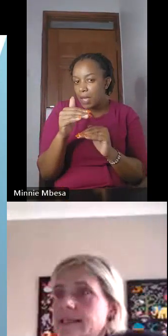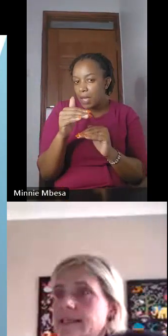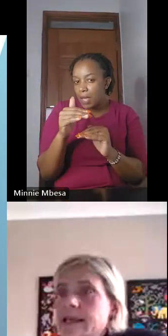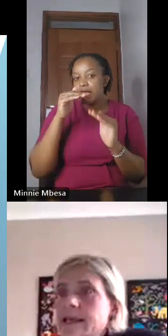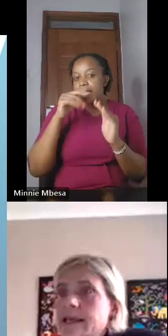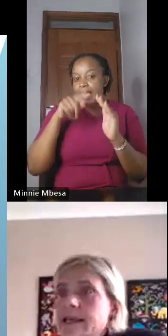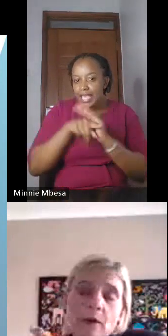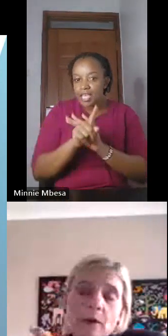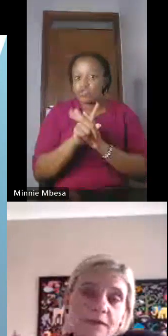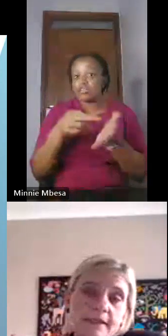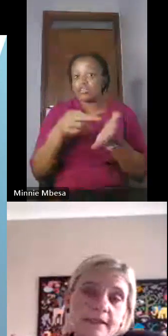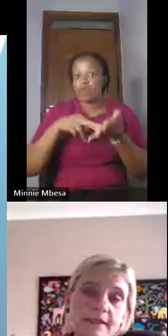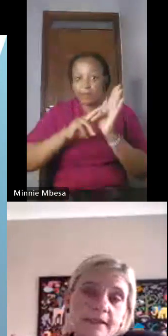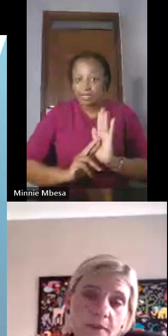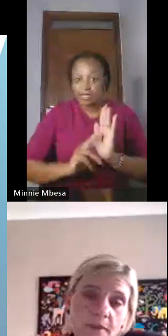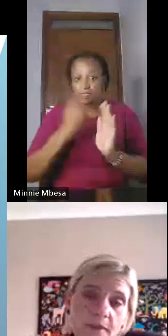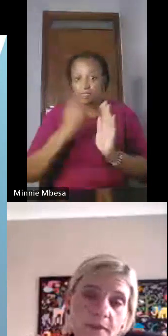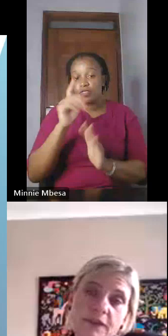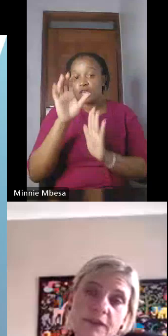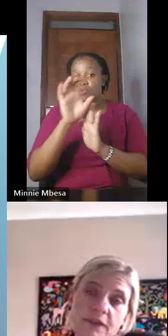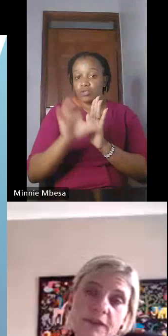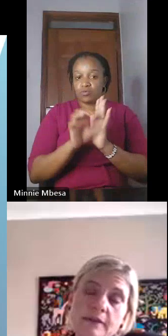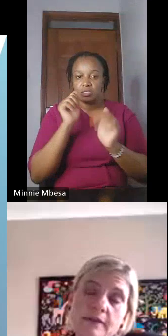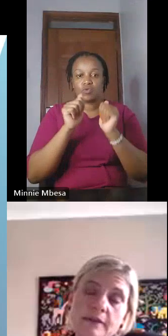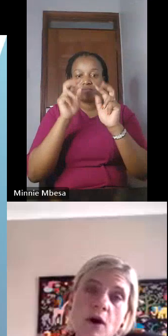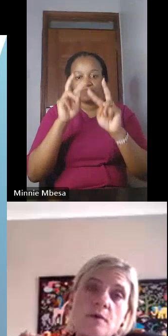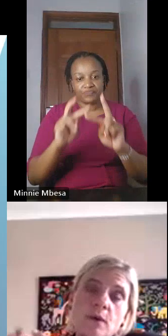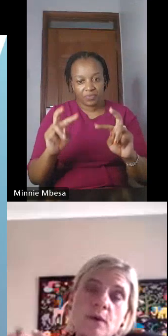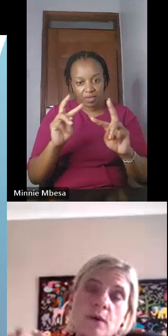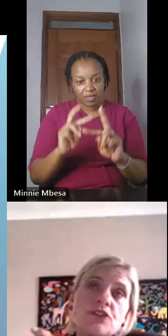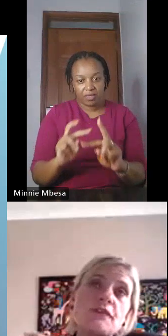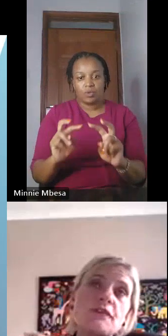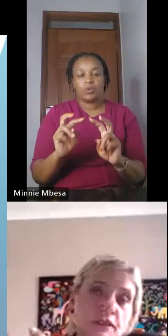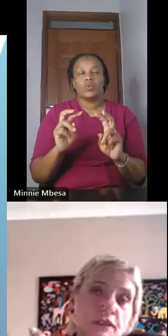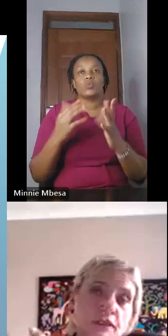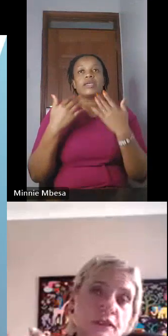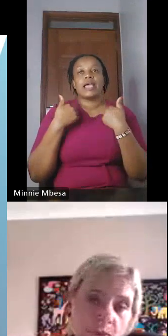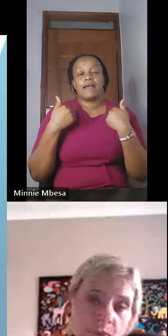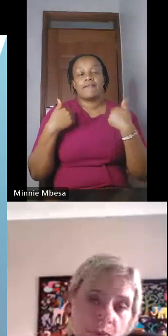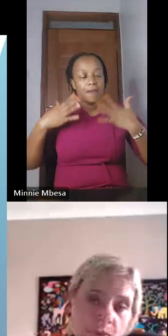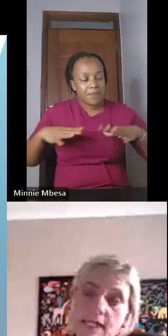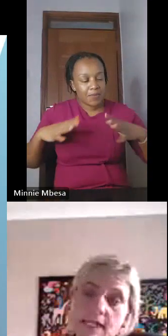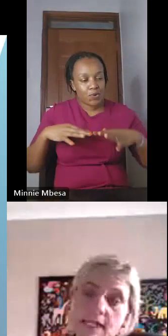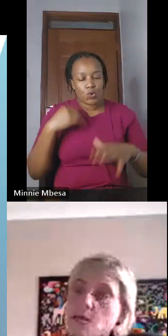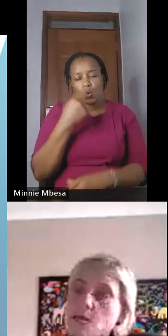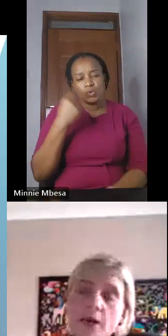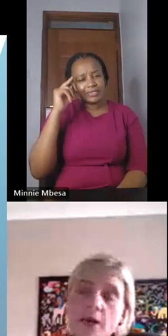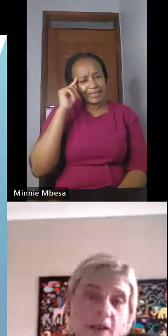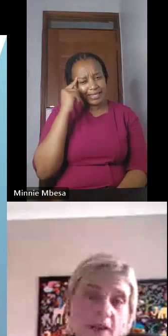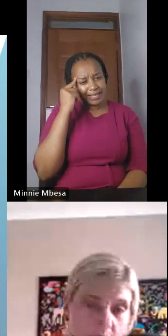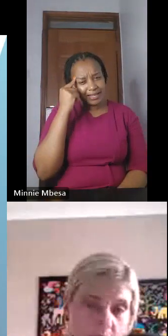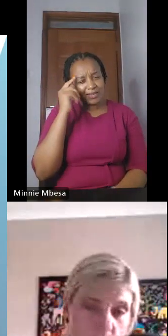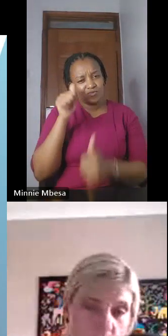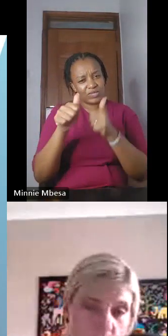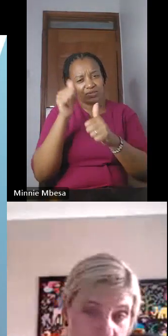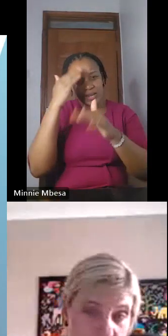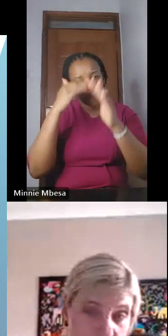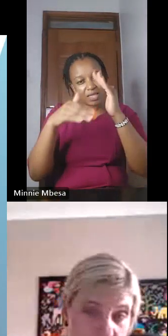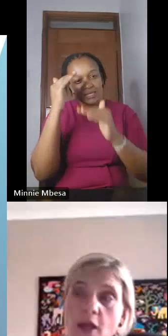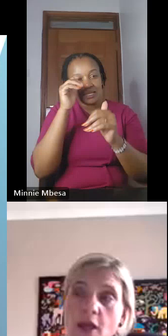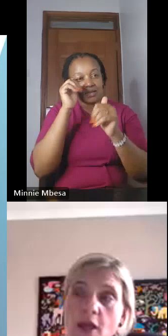at? We find so many people think about rather which university they want to study at rather than the